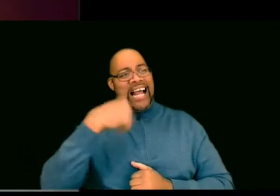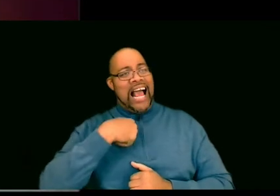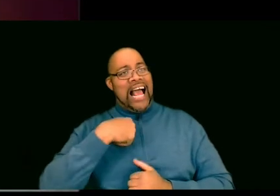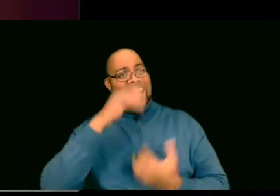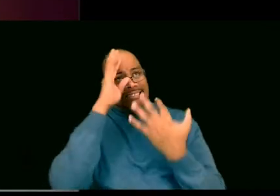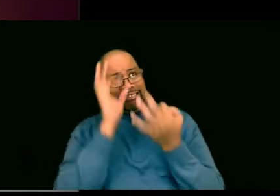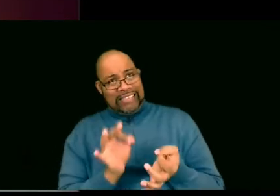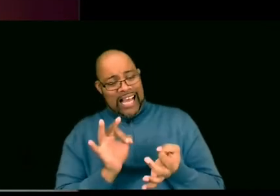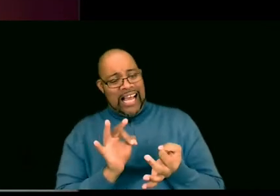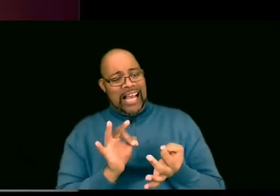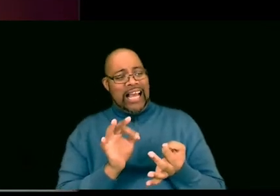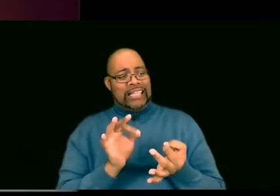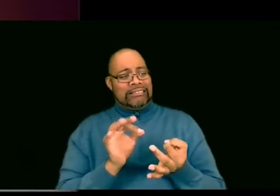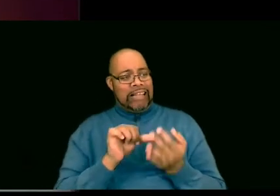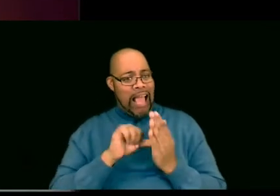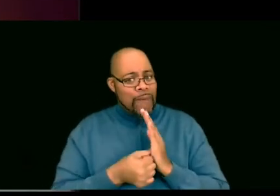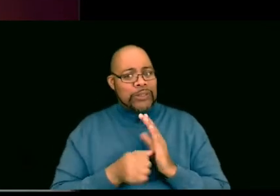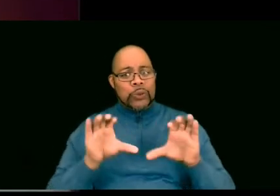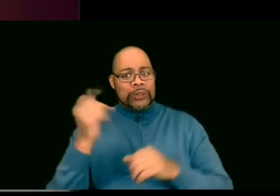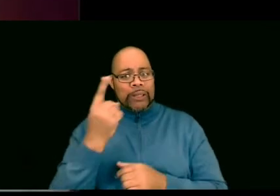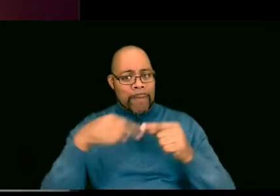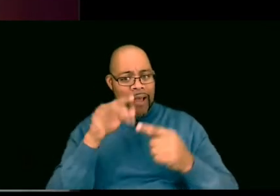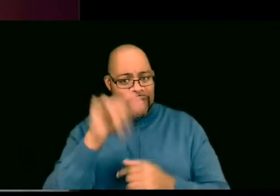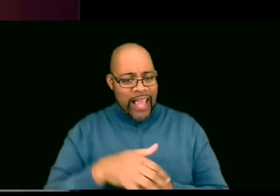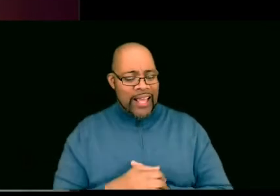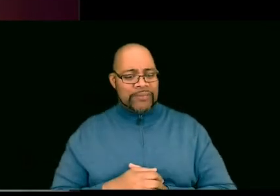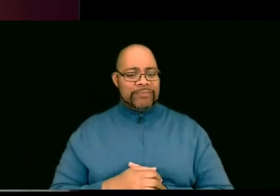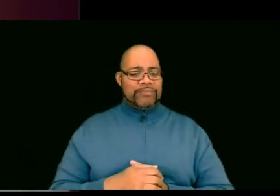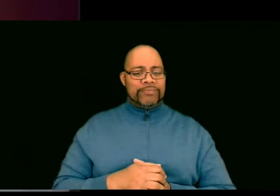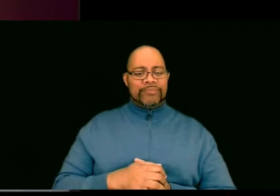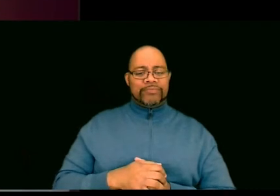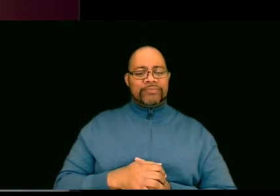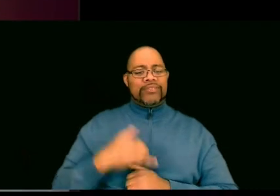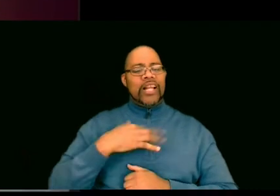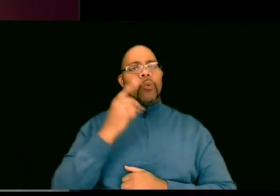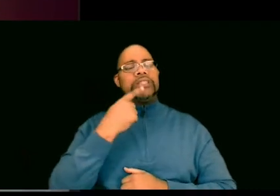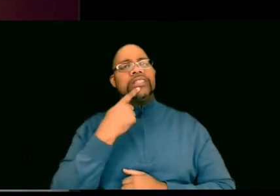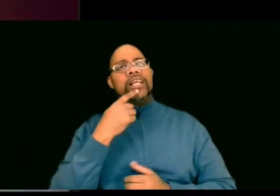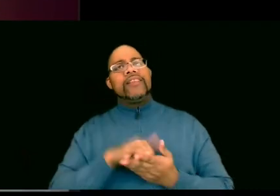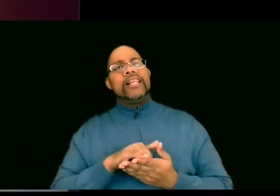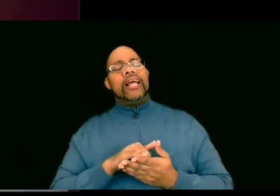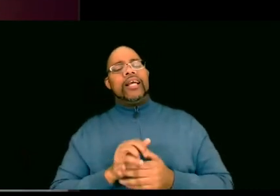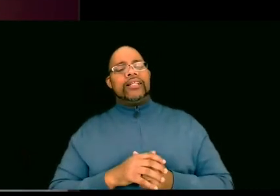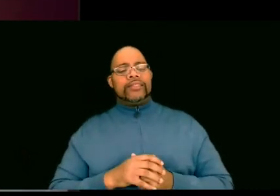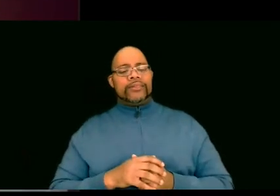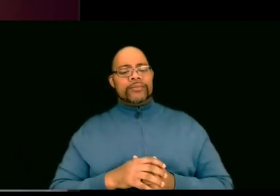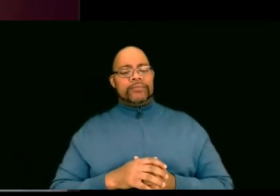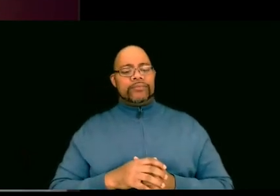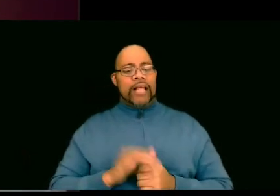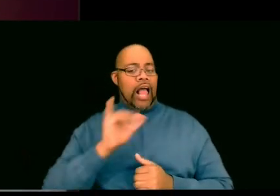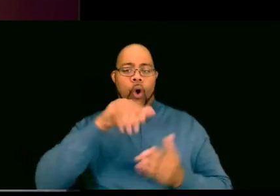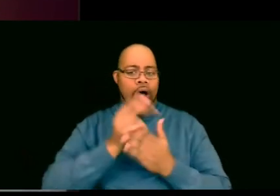I choose to emphatically do something about that? I would say that,